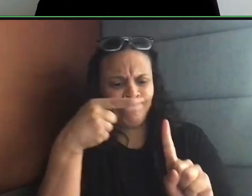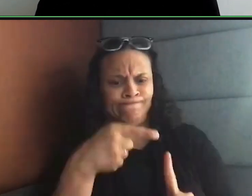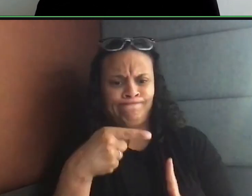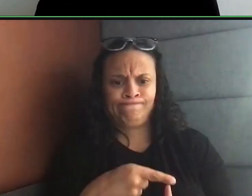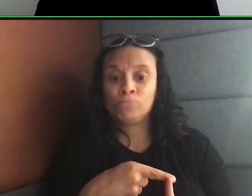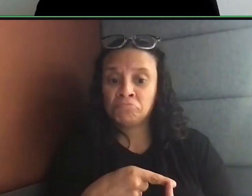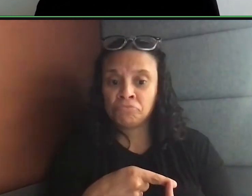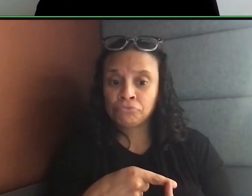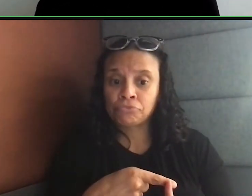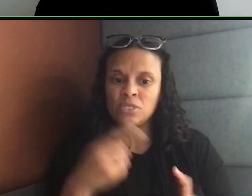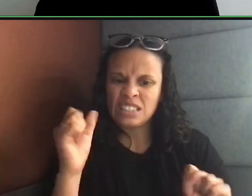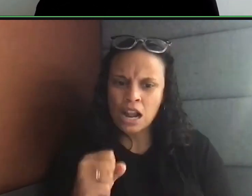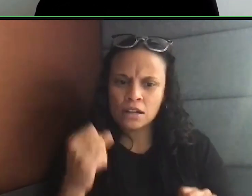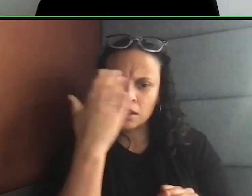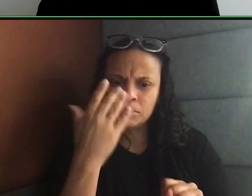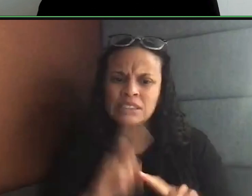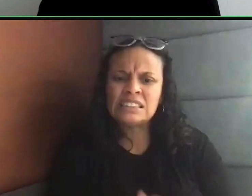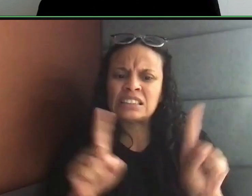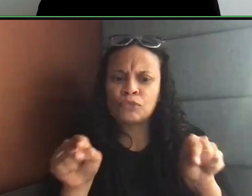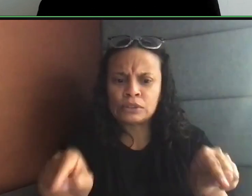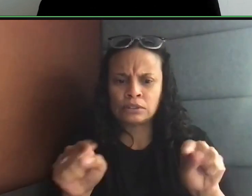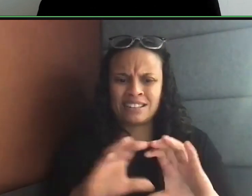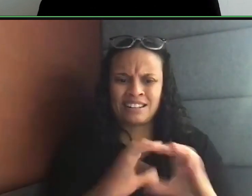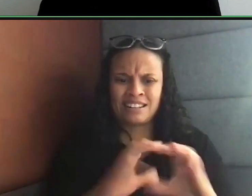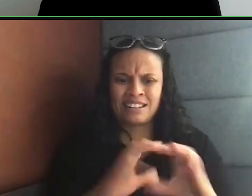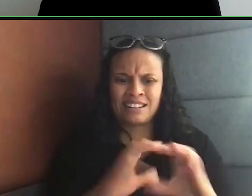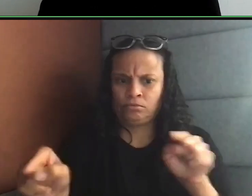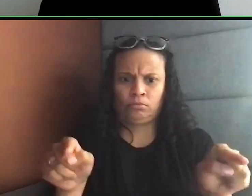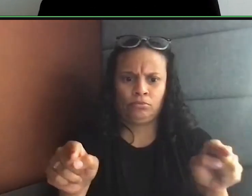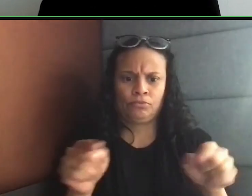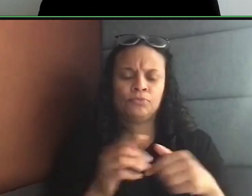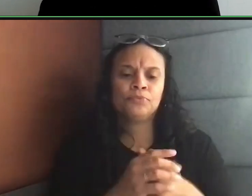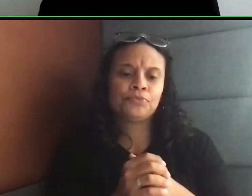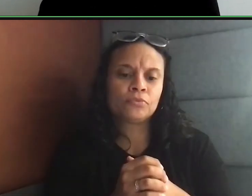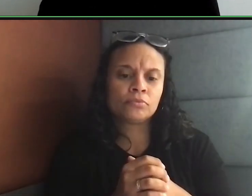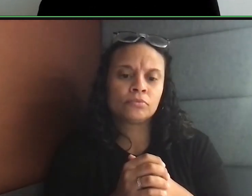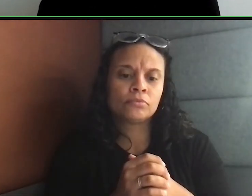based on the format of the class. Next slide, please.